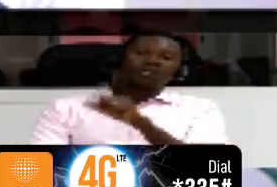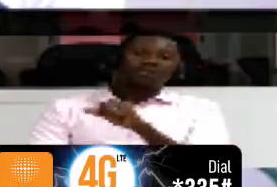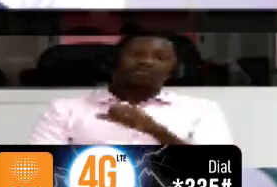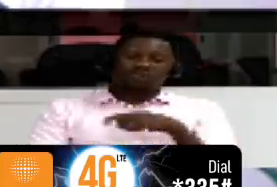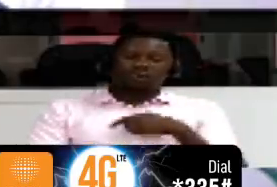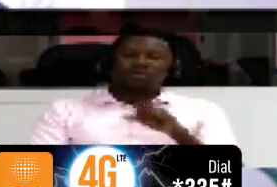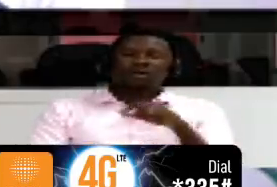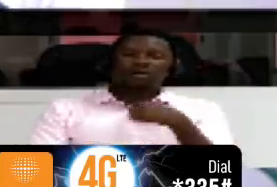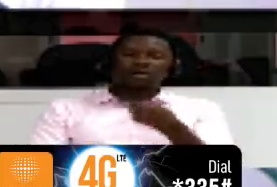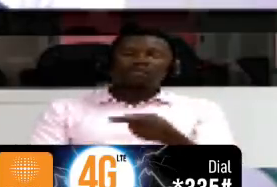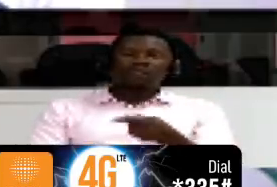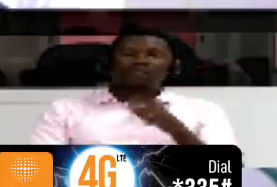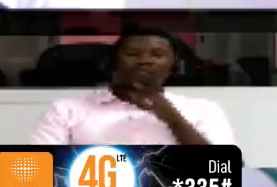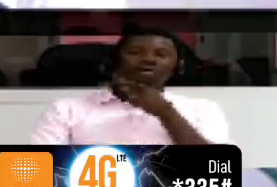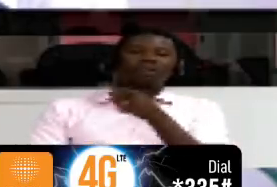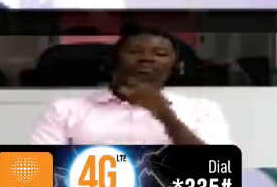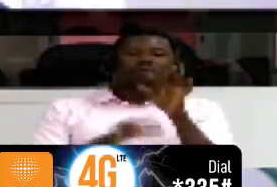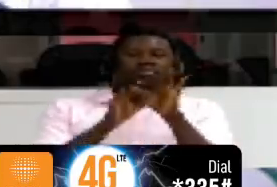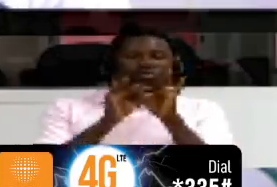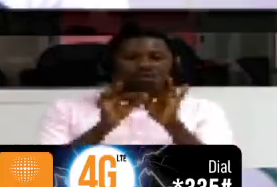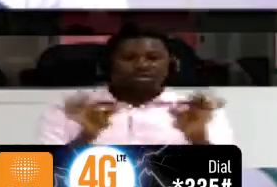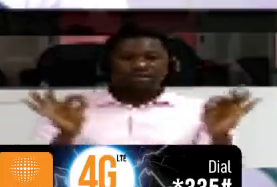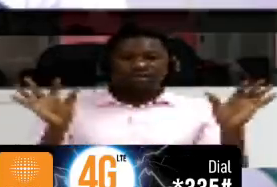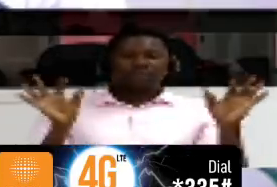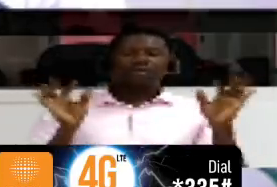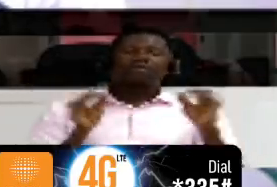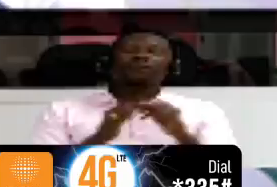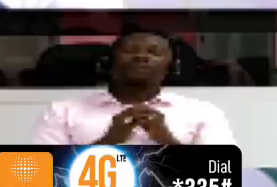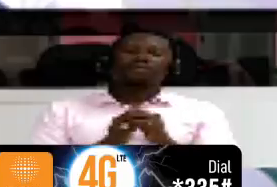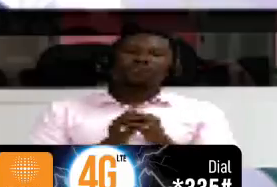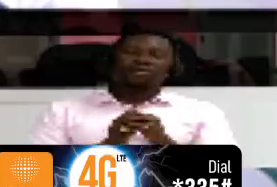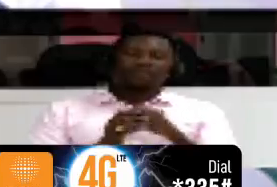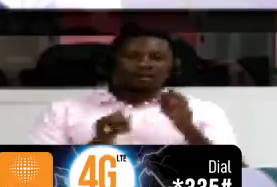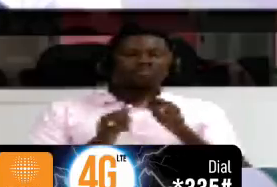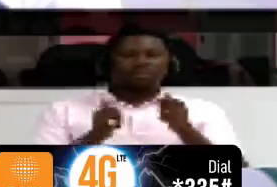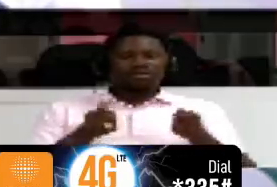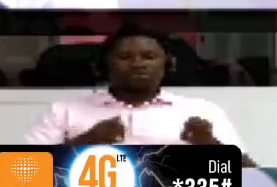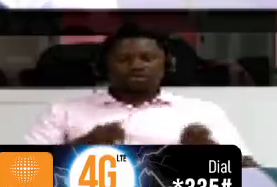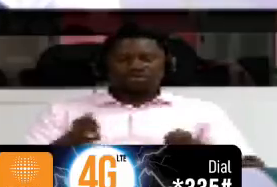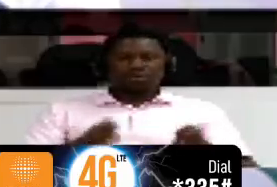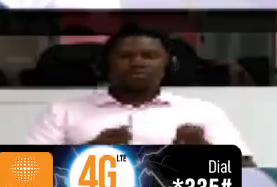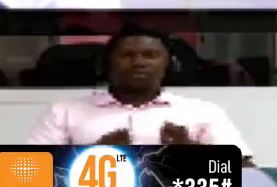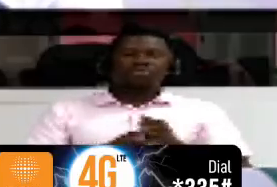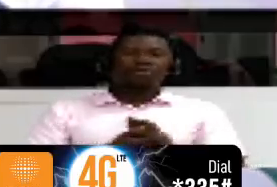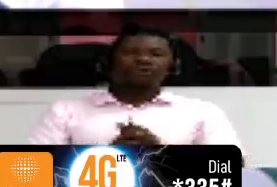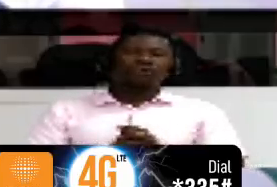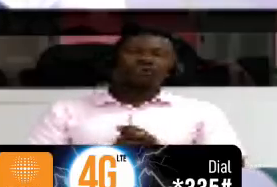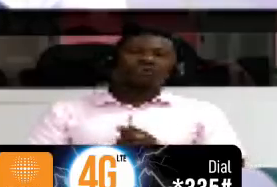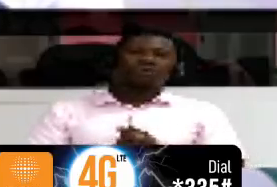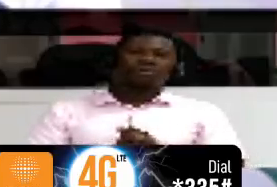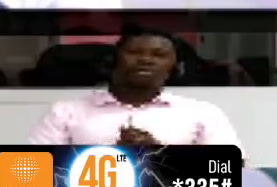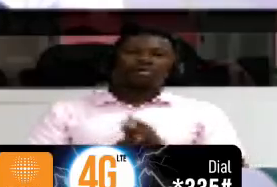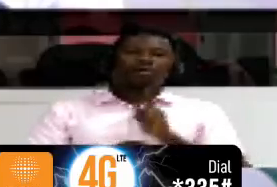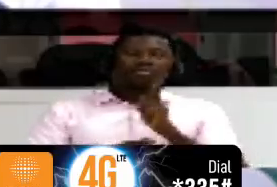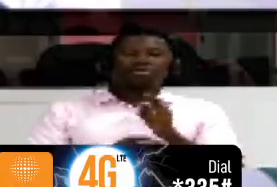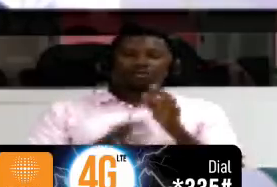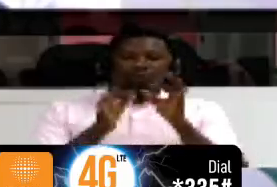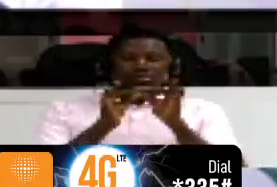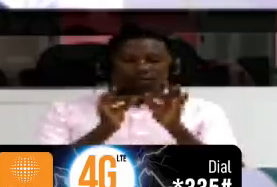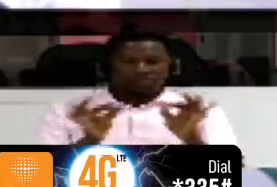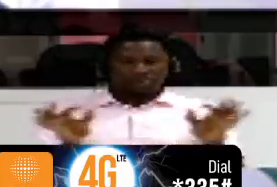so that peace can be maintained. But peace